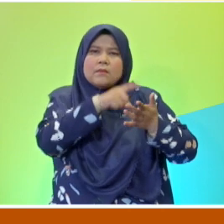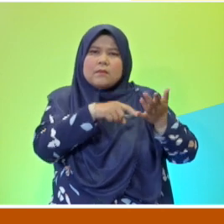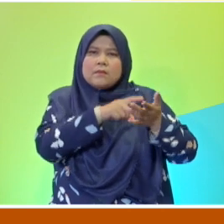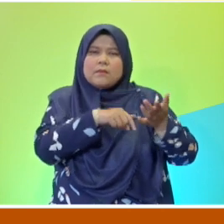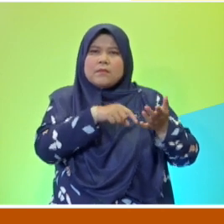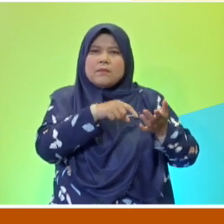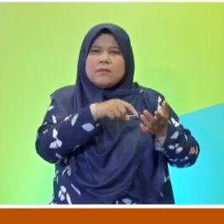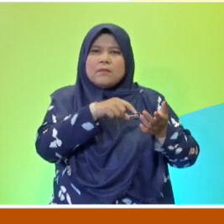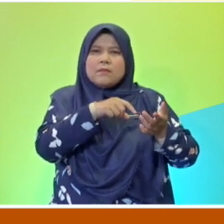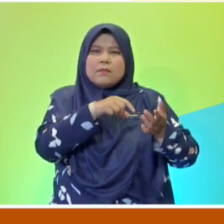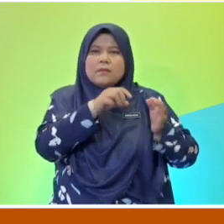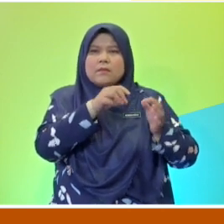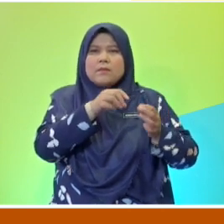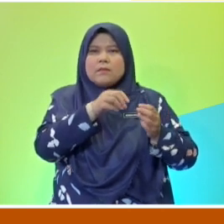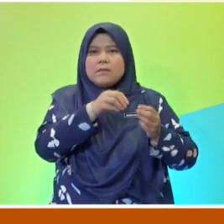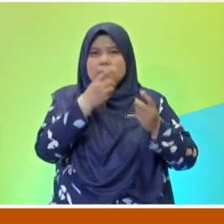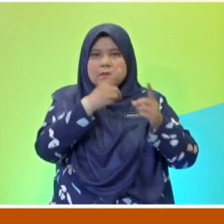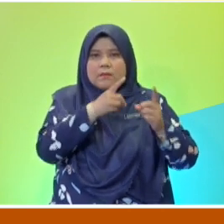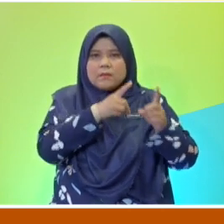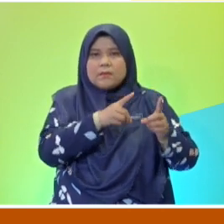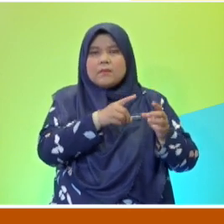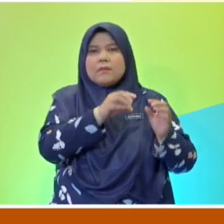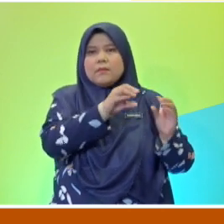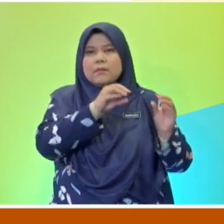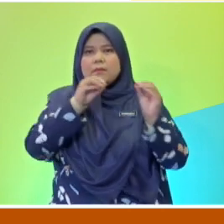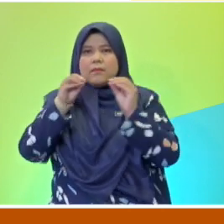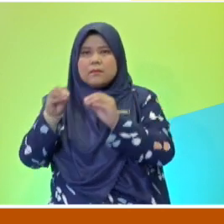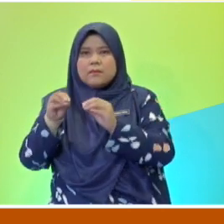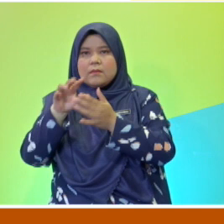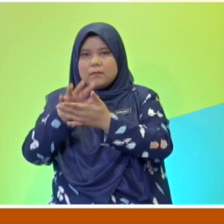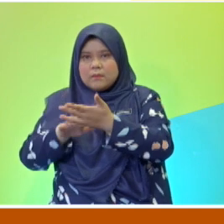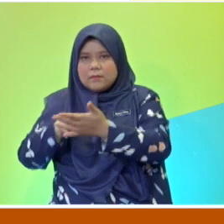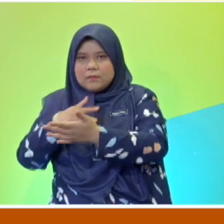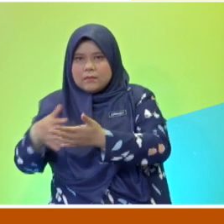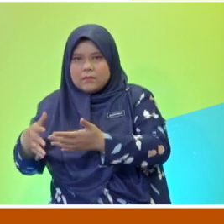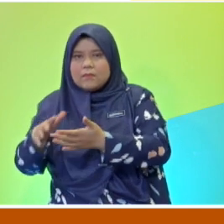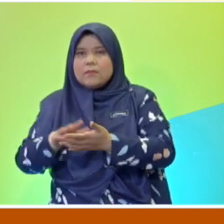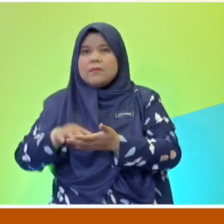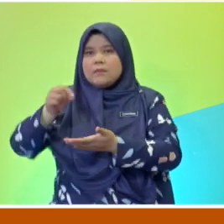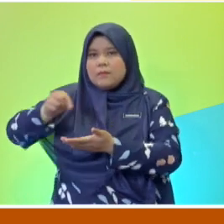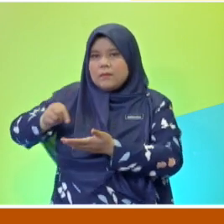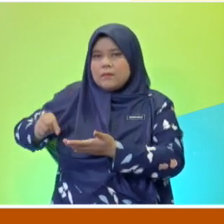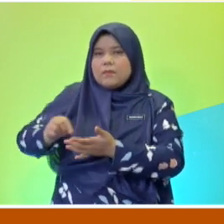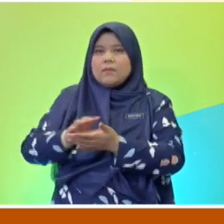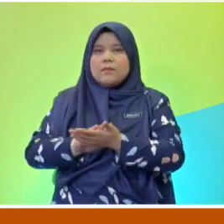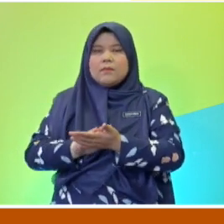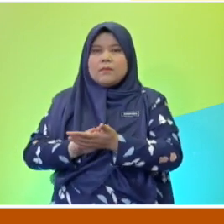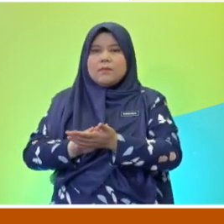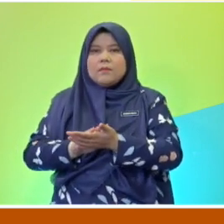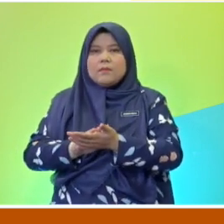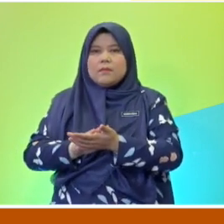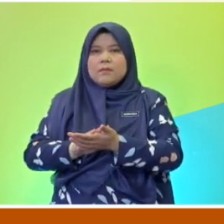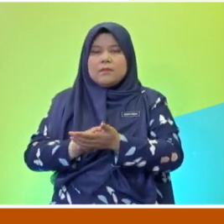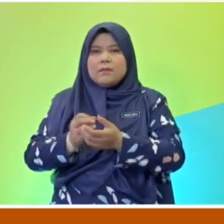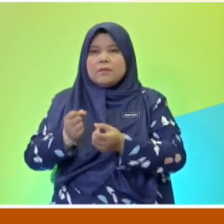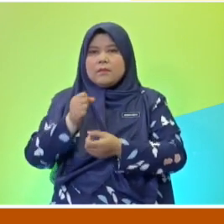the information here. Okay, understood. Okay, and Chris, in order to write the answers, the student should not write more